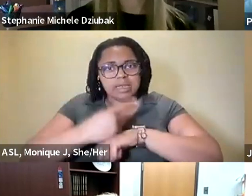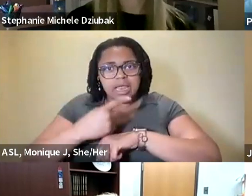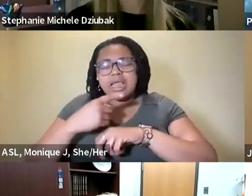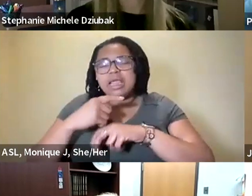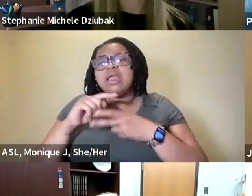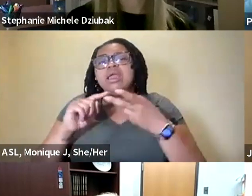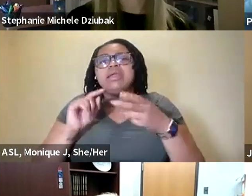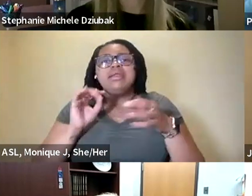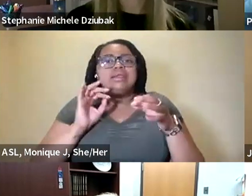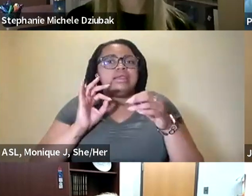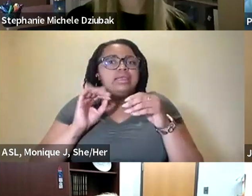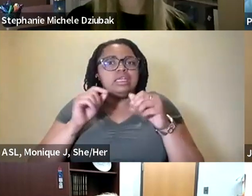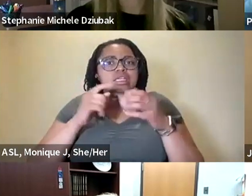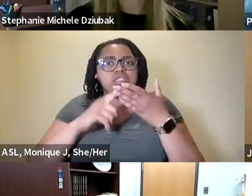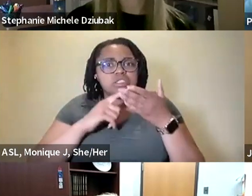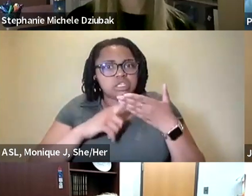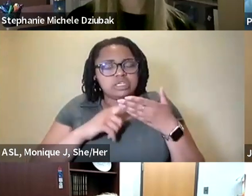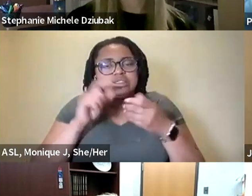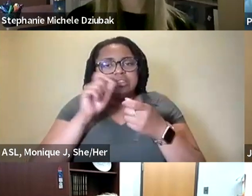on the questions in July.